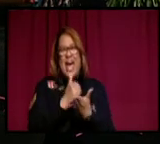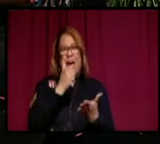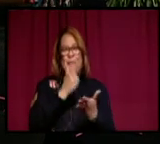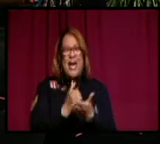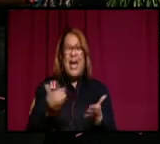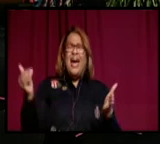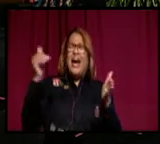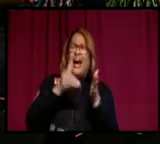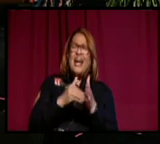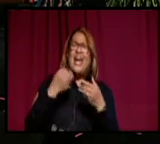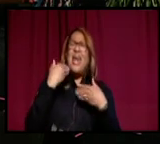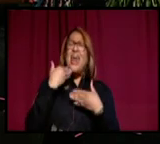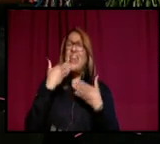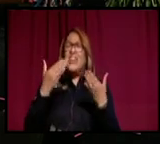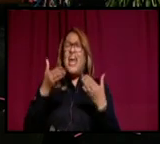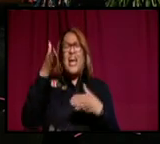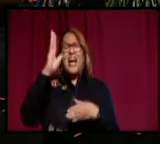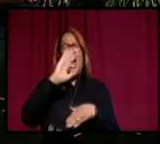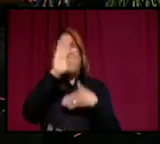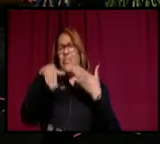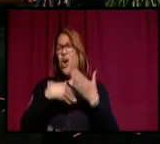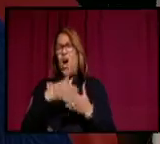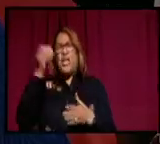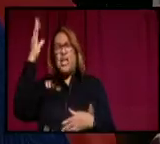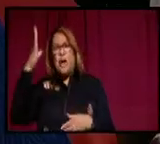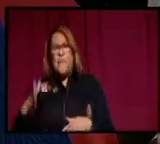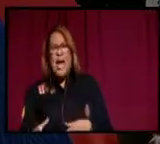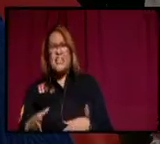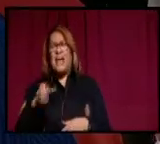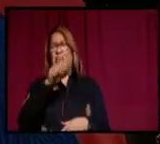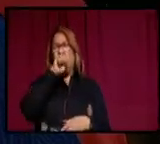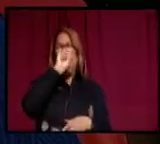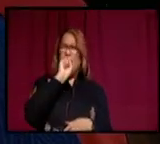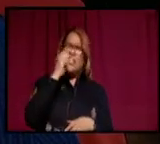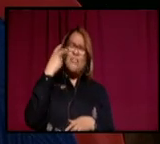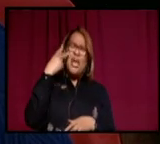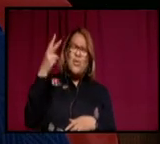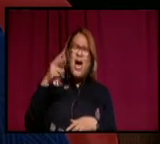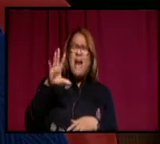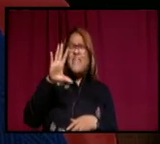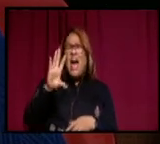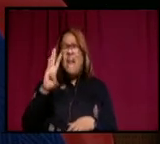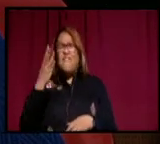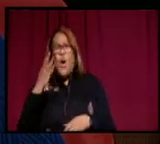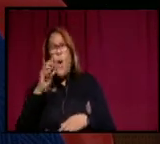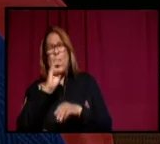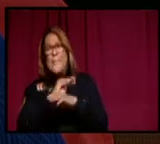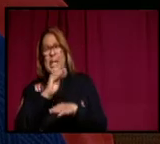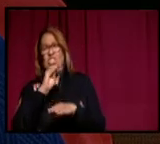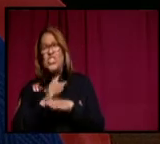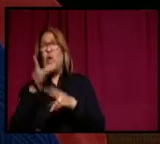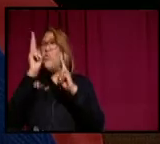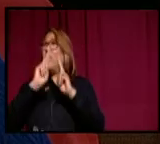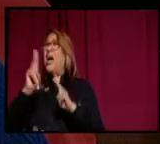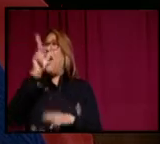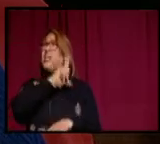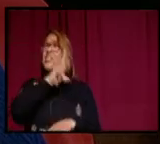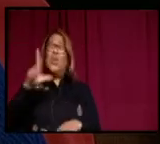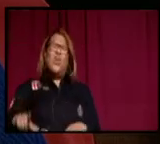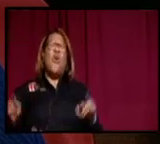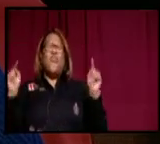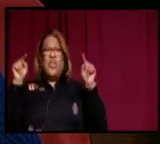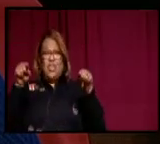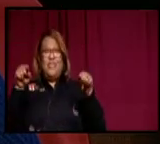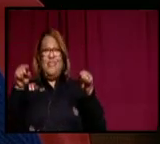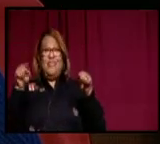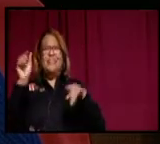again thank God for all of the pastors, every bishop that's watching, all of the fivefold ministry. We honor the Lord for you all tonight. And I